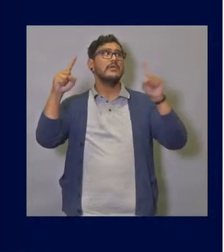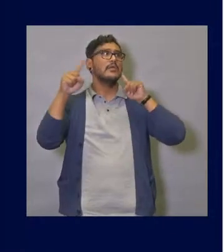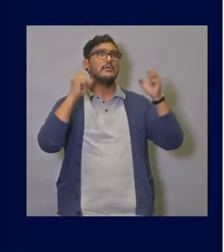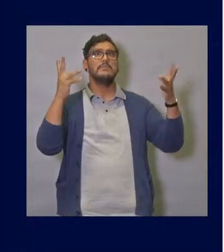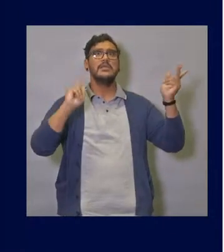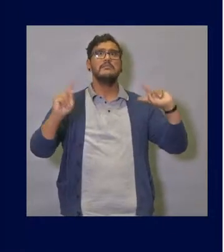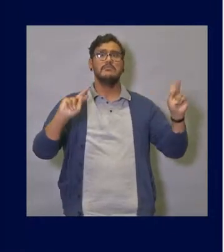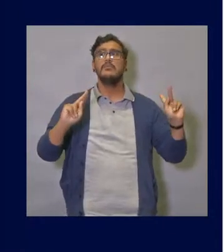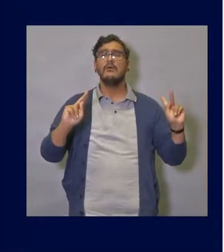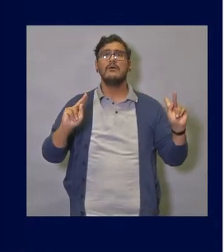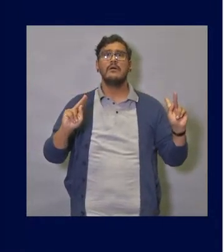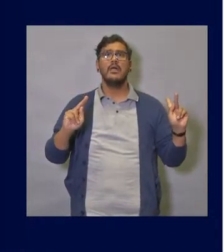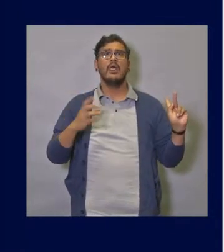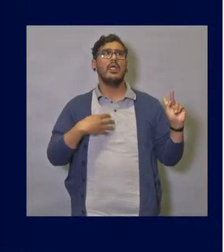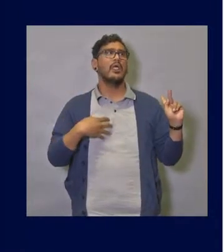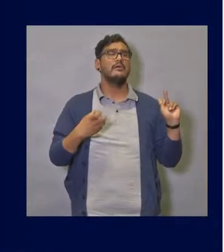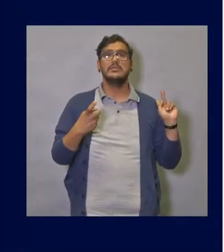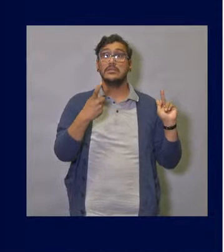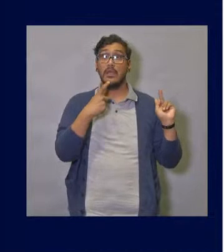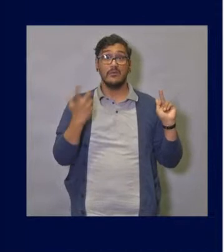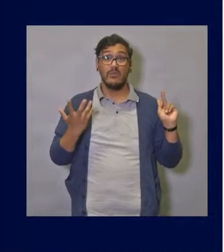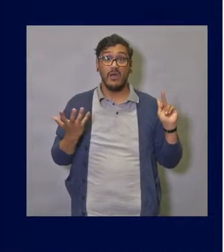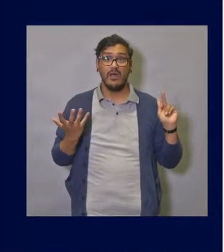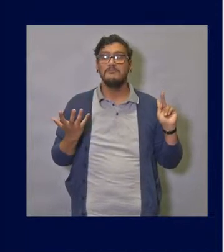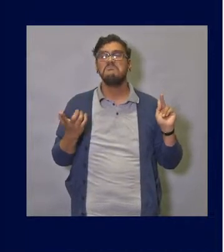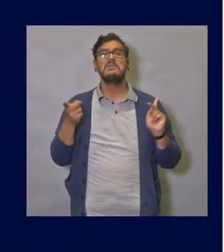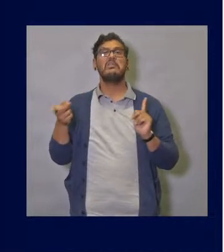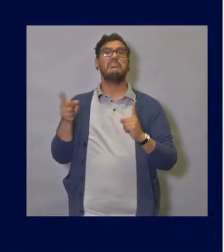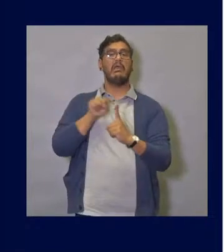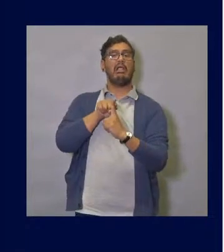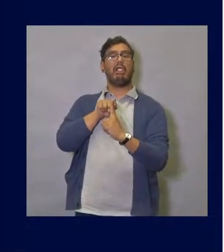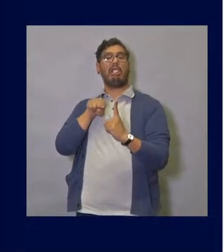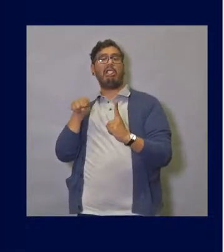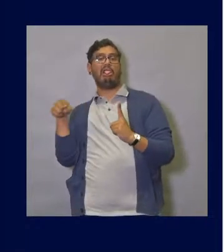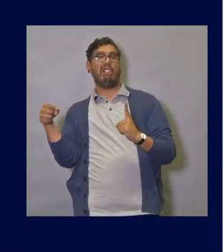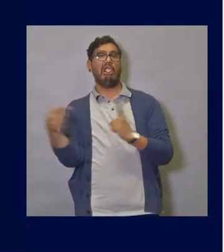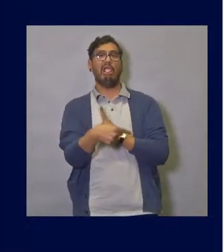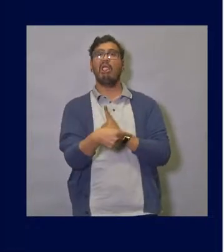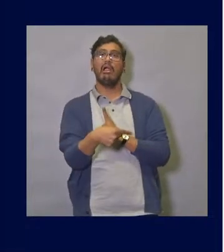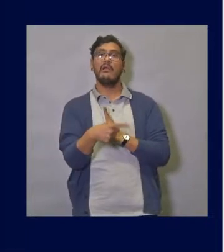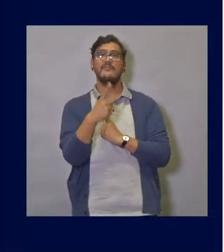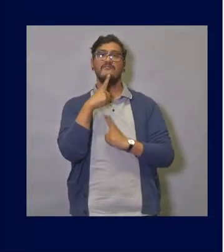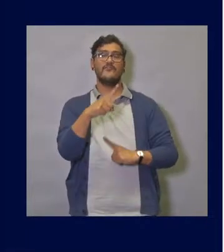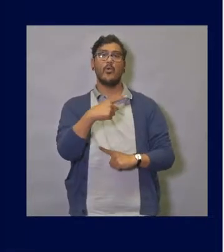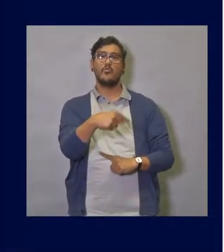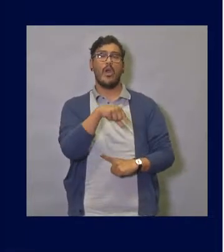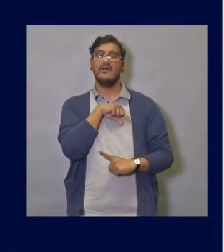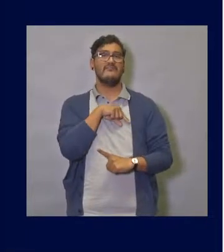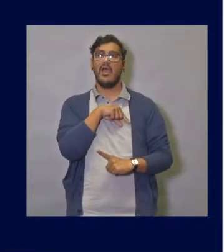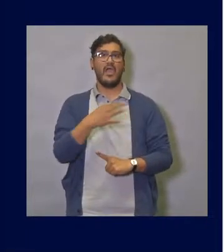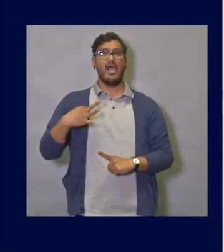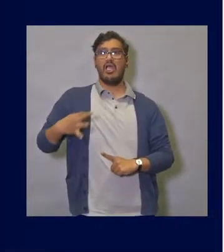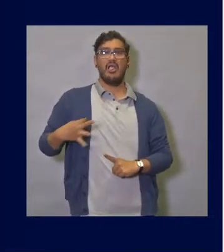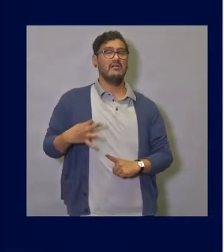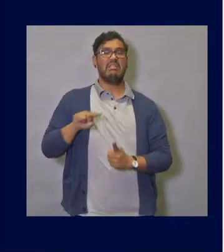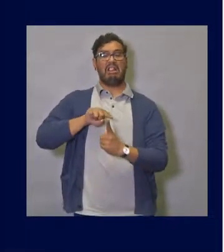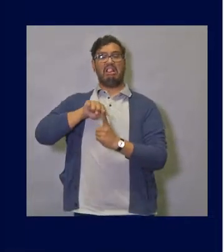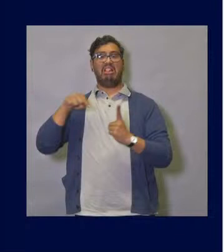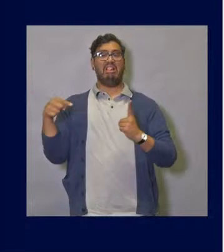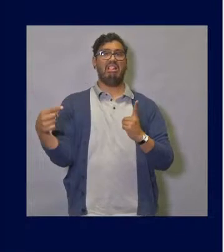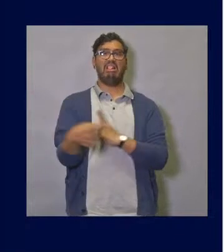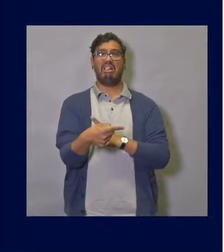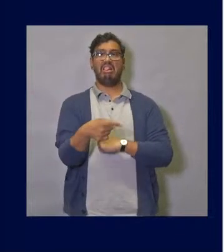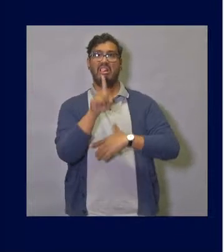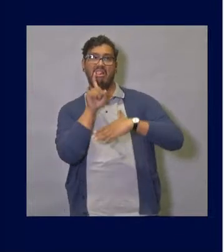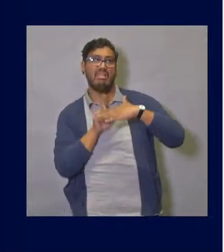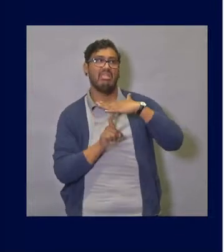My Turn system ways around the eligibility requirement, and that in fact, some people have been allowed, even